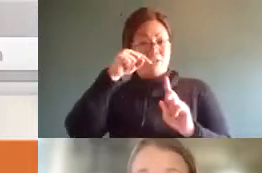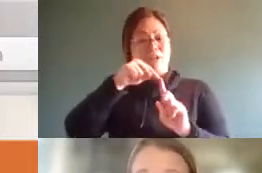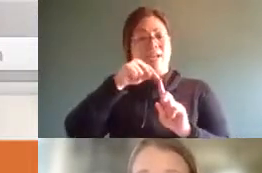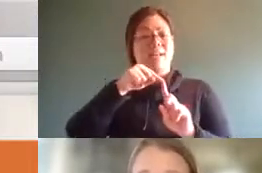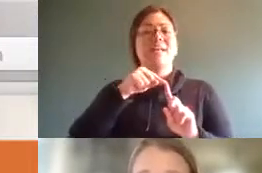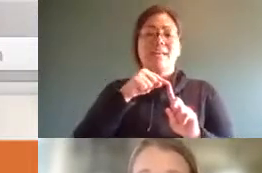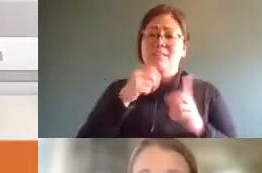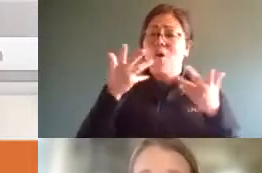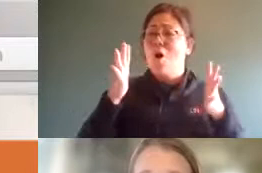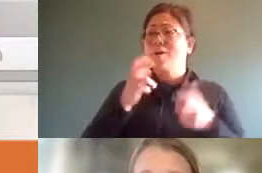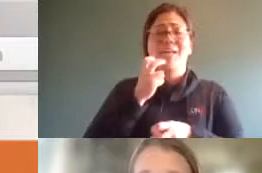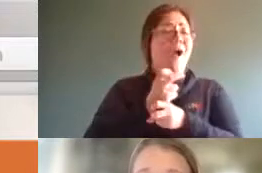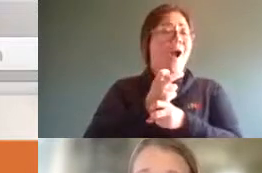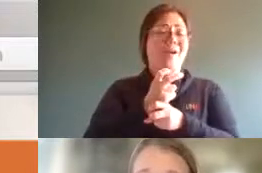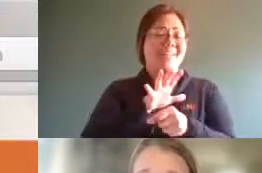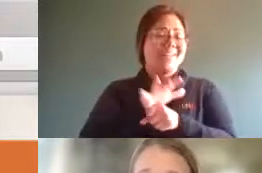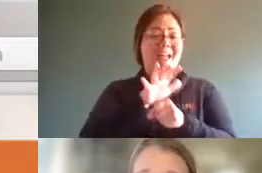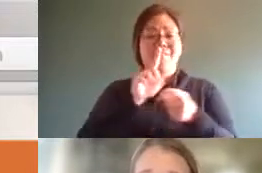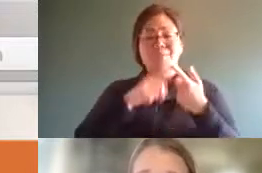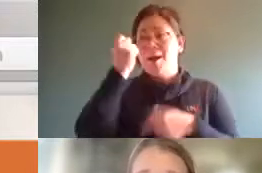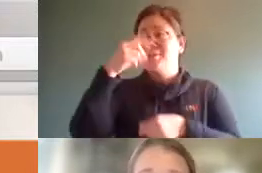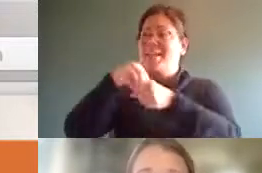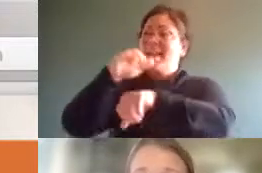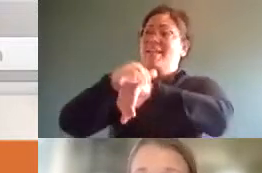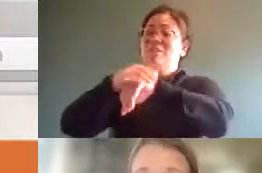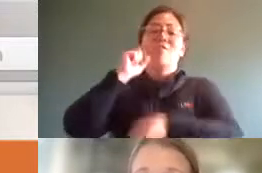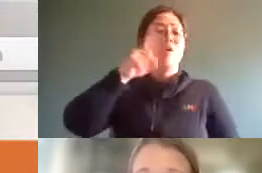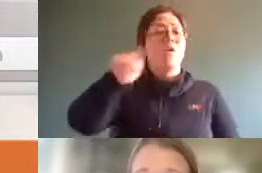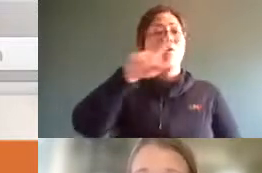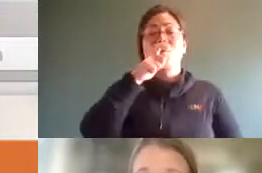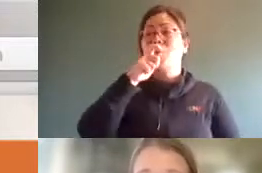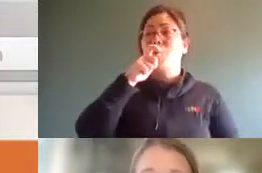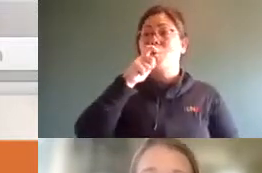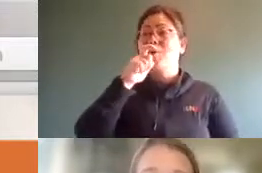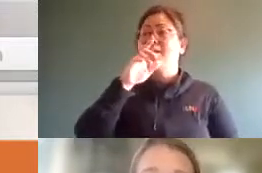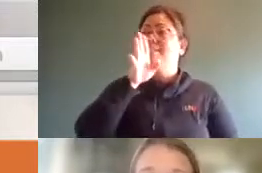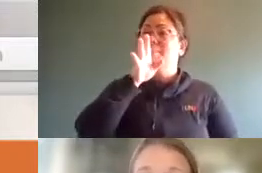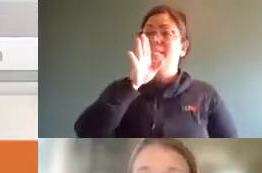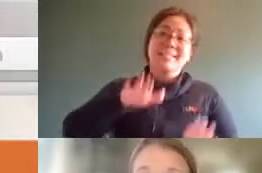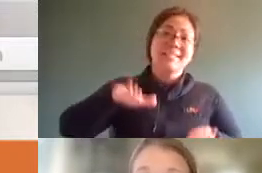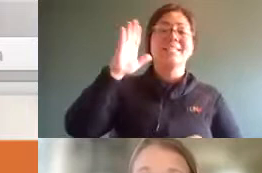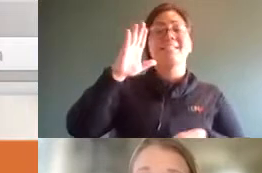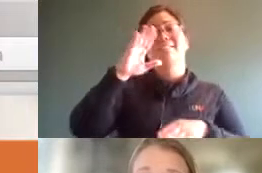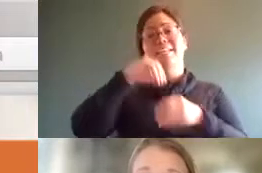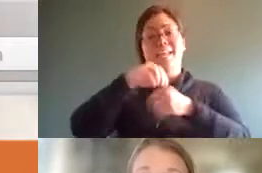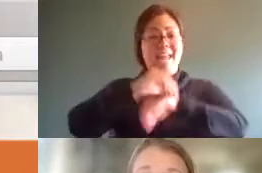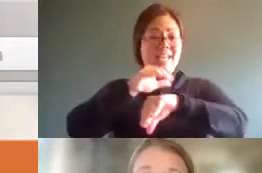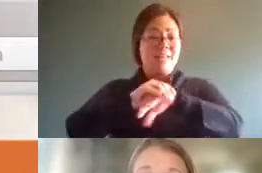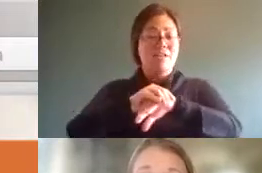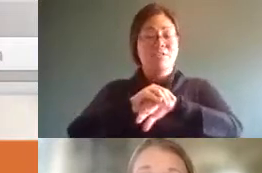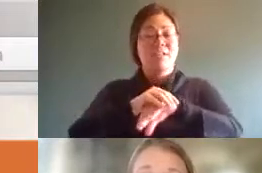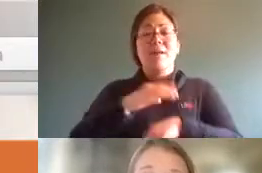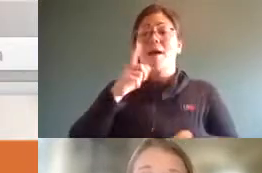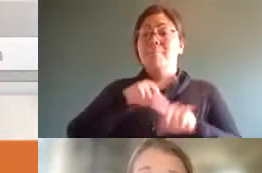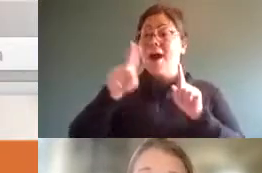hard enough to understand in English for those of us who have been speaking English most of our lives, let alone if